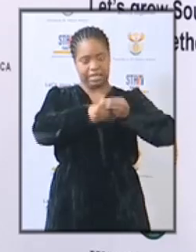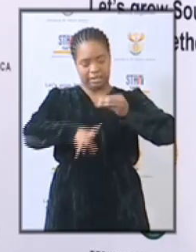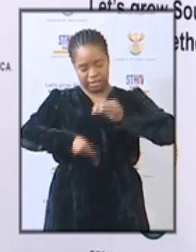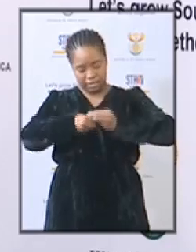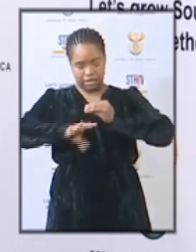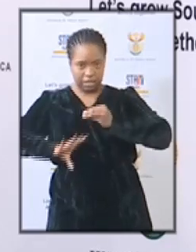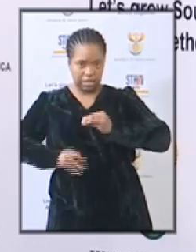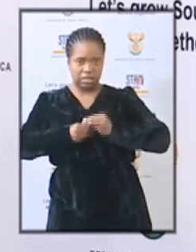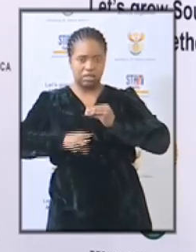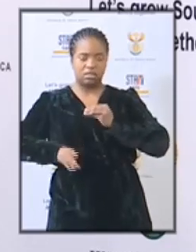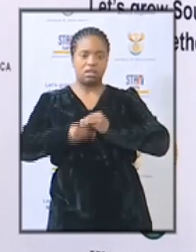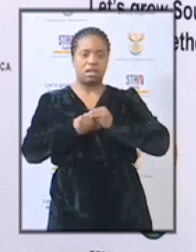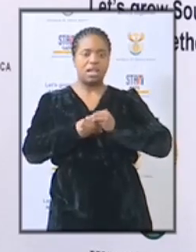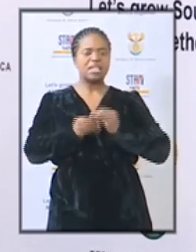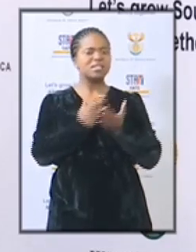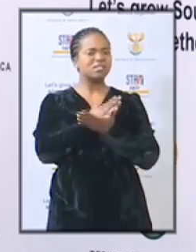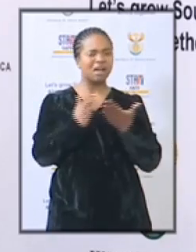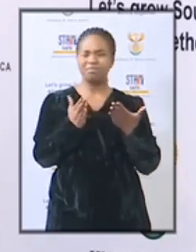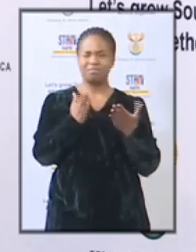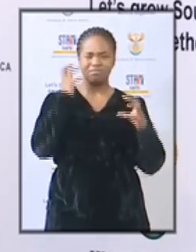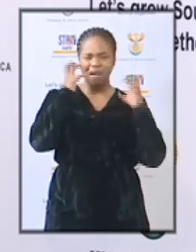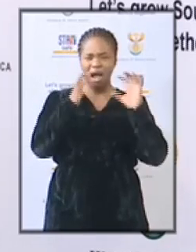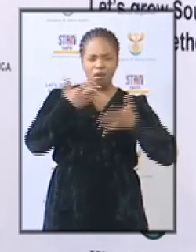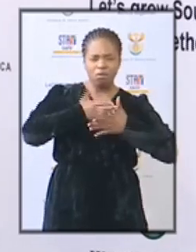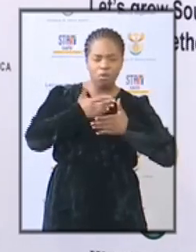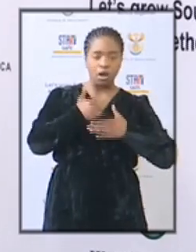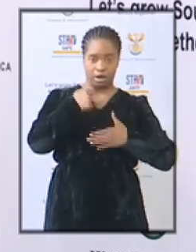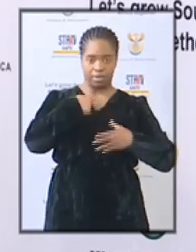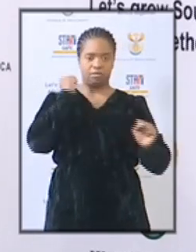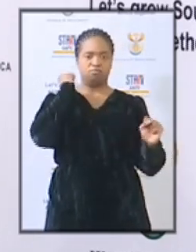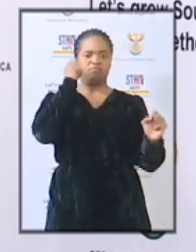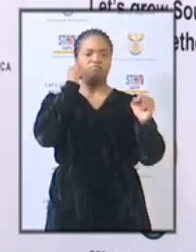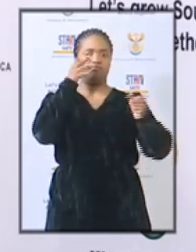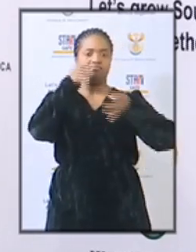missing and that needed clarity for us to be able to clarify.